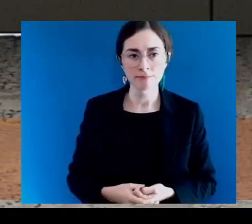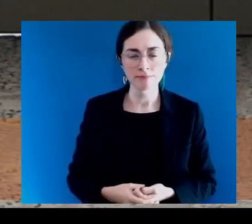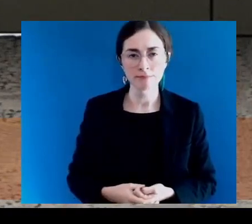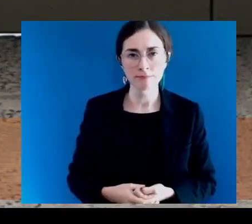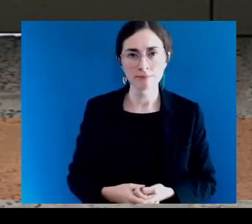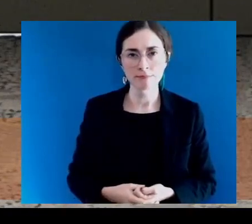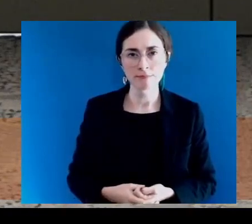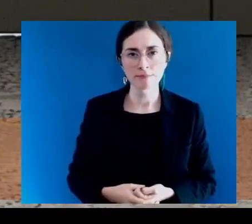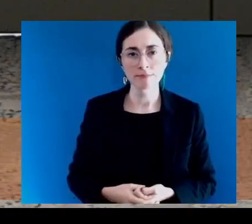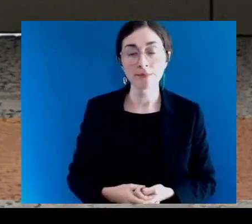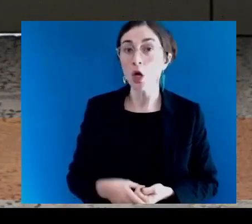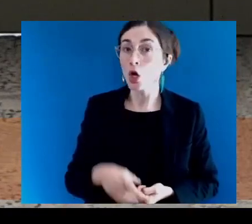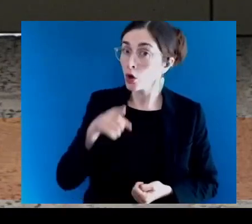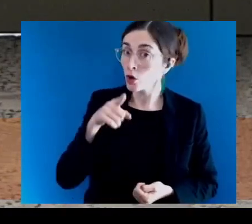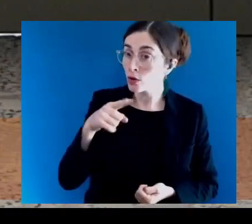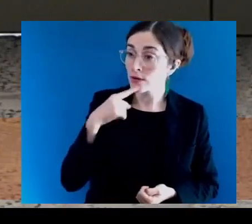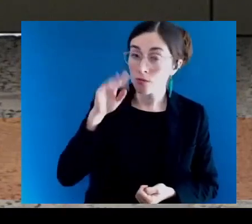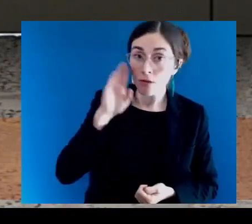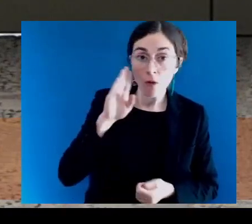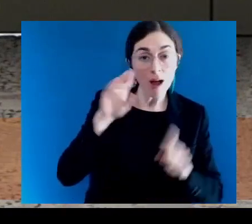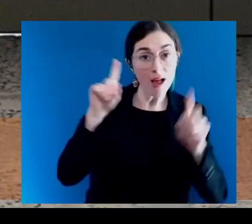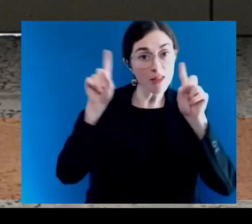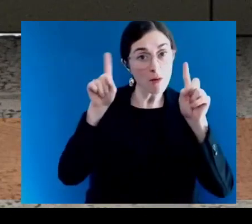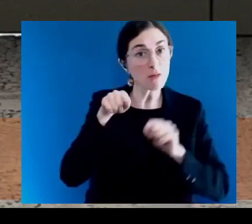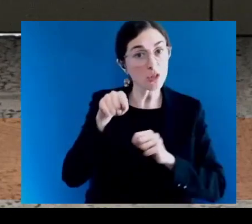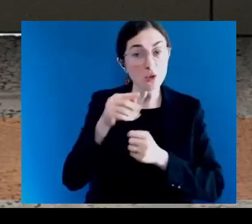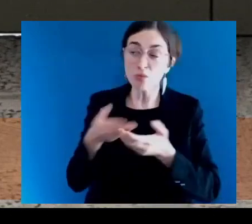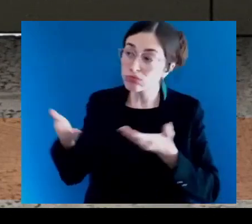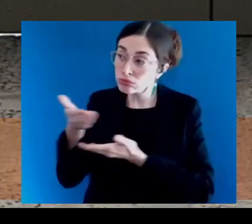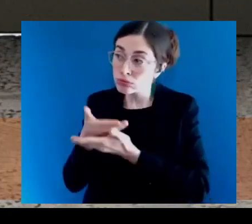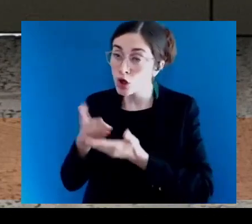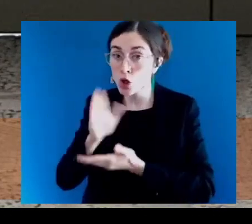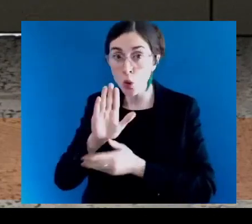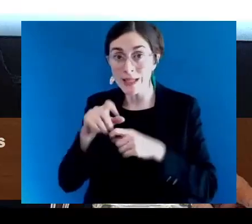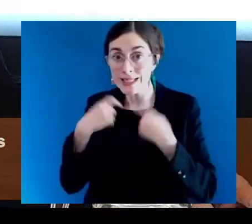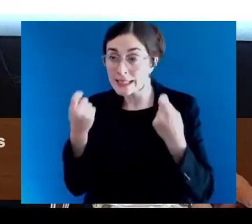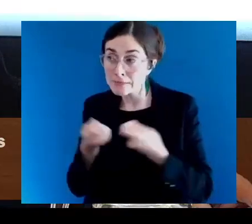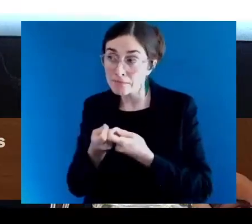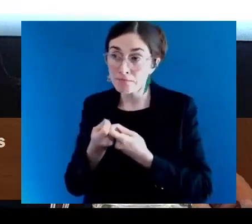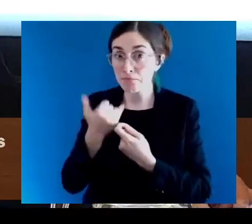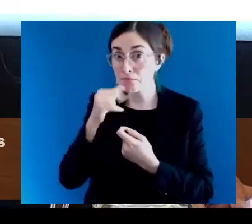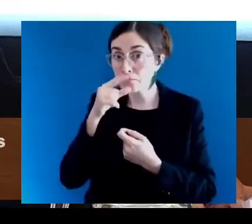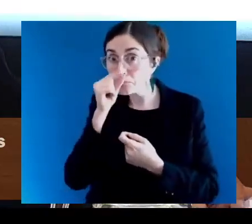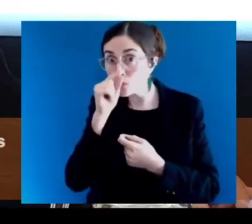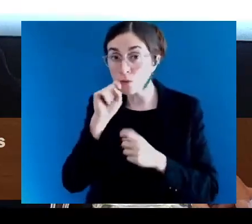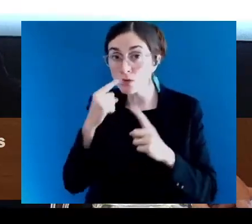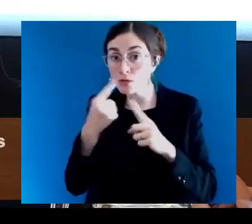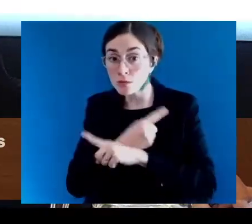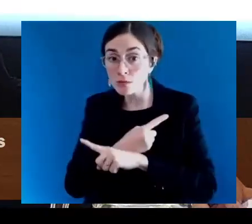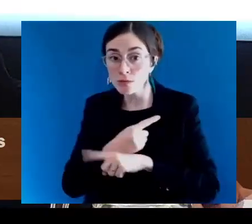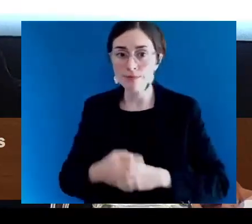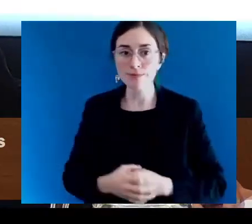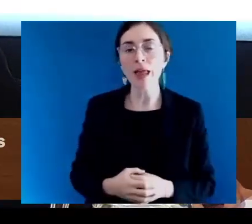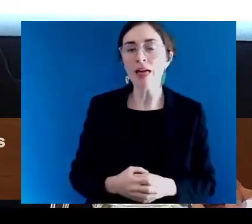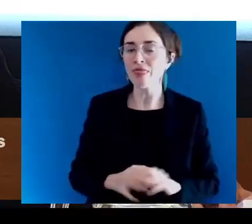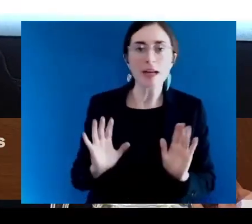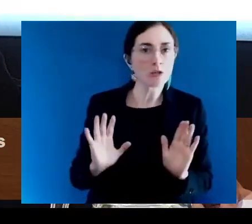currently discussing that situation with your colleagues? Is that you can tell us? I think that's the extent that I can say